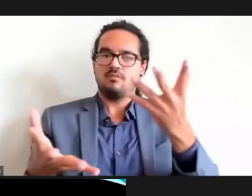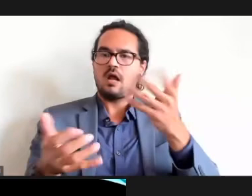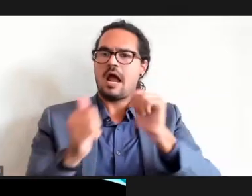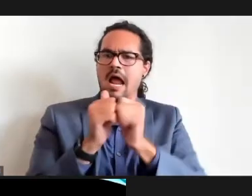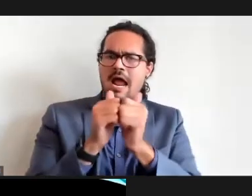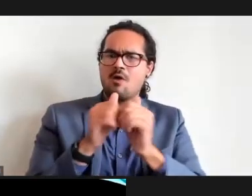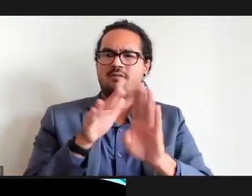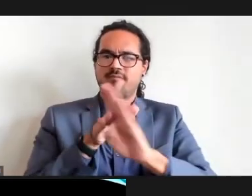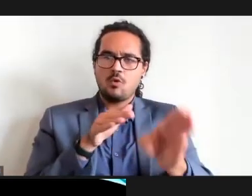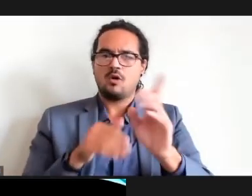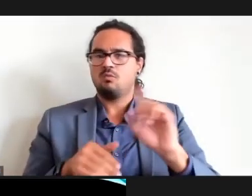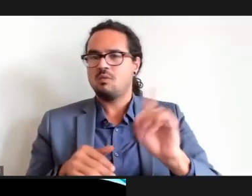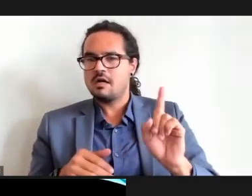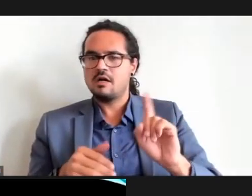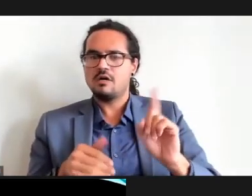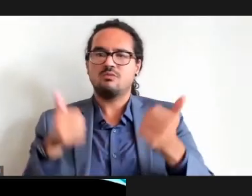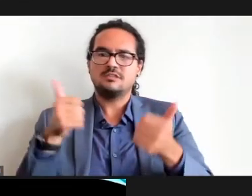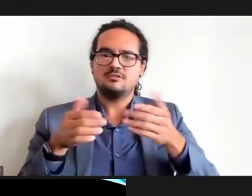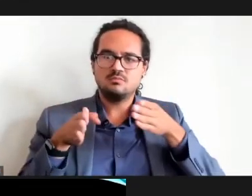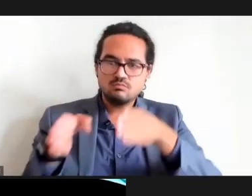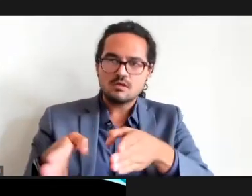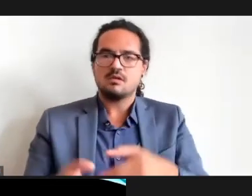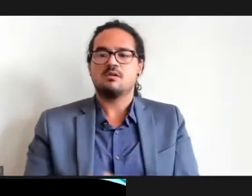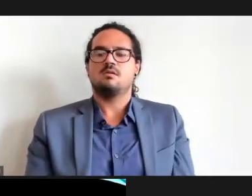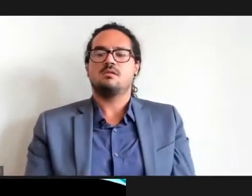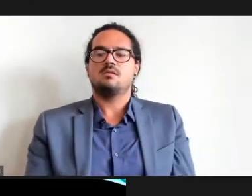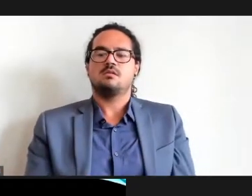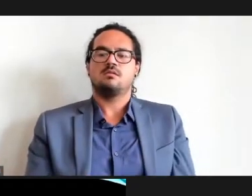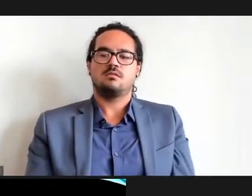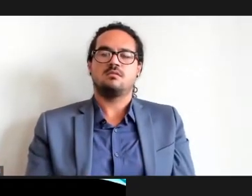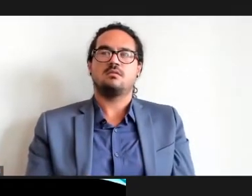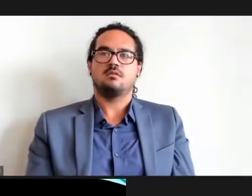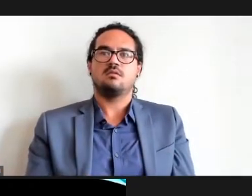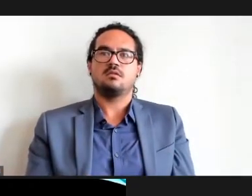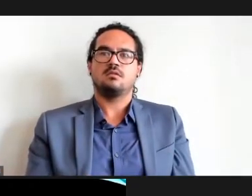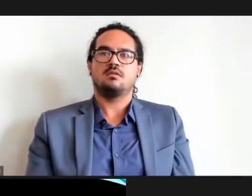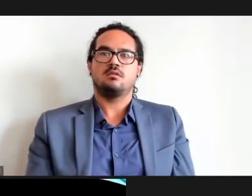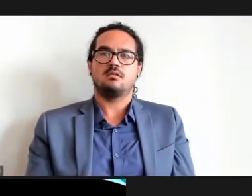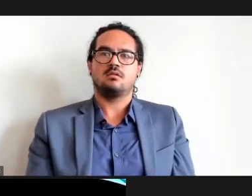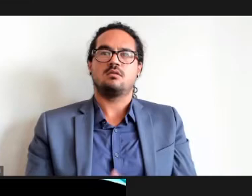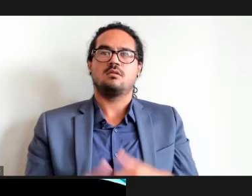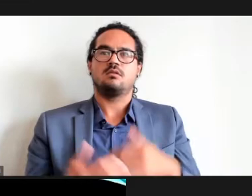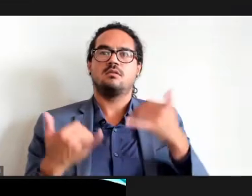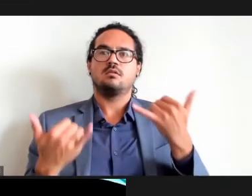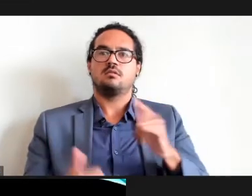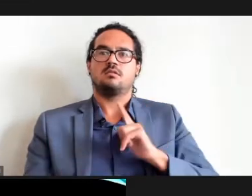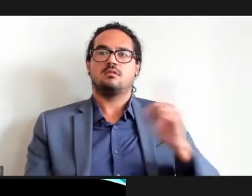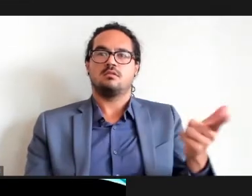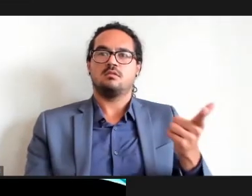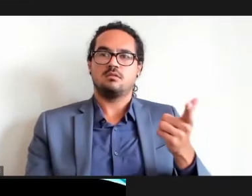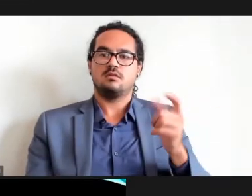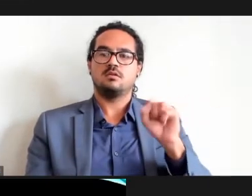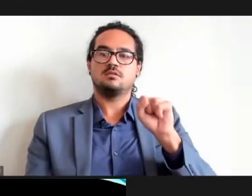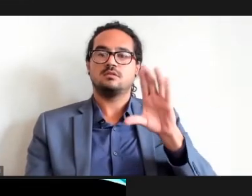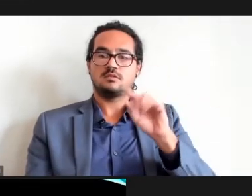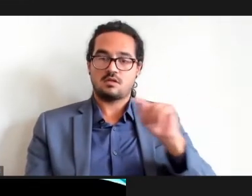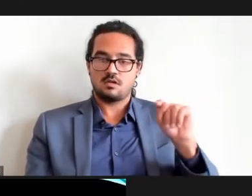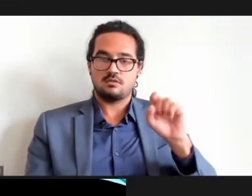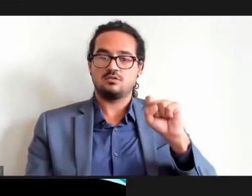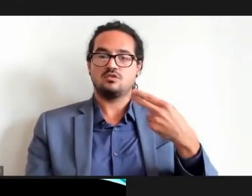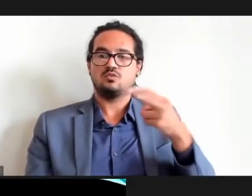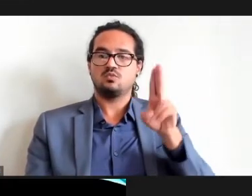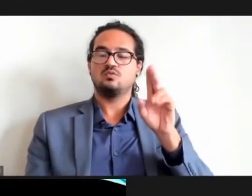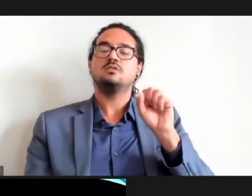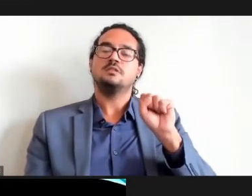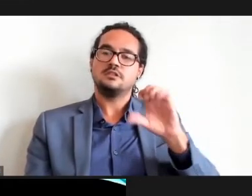Schuster, who is the new incident, one of the new incident commanders from the Northern Rockies Incident Management Team.